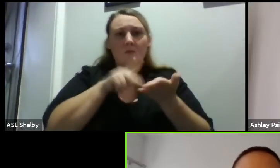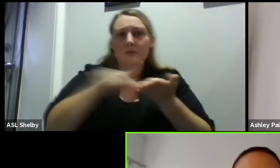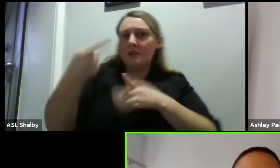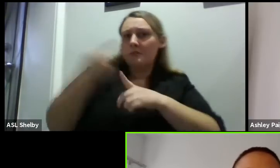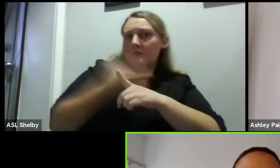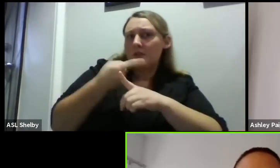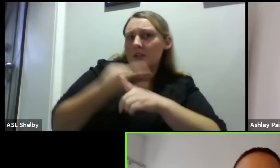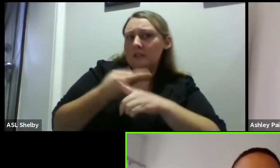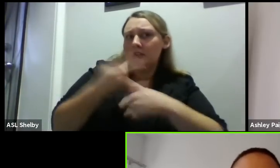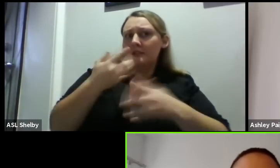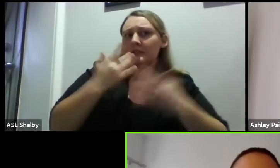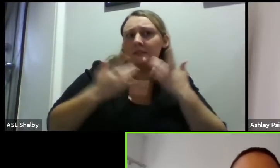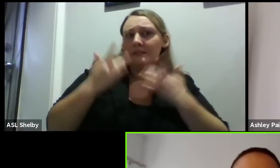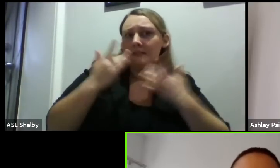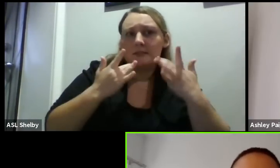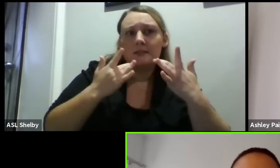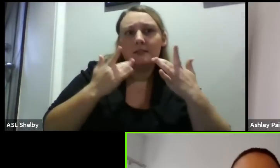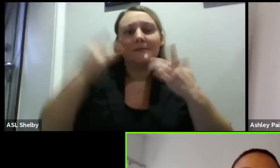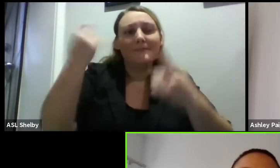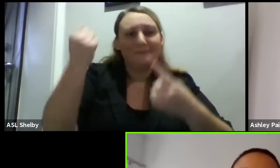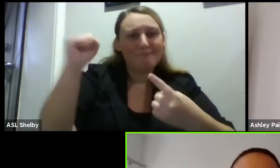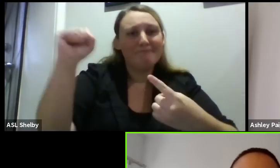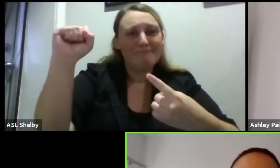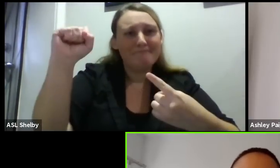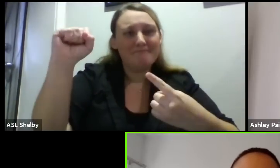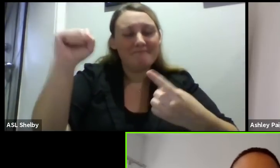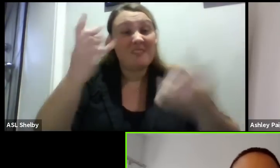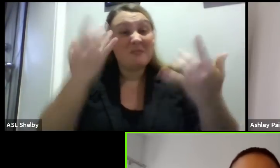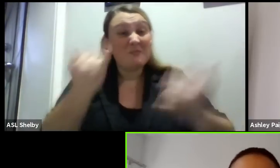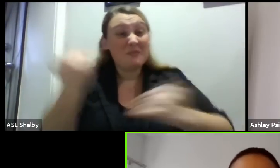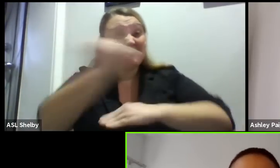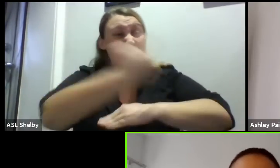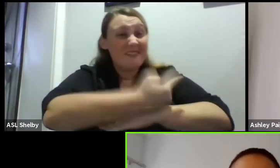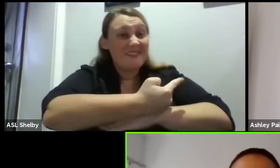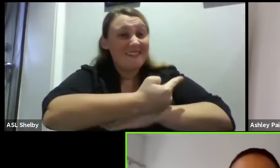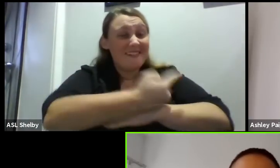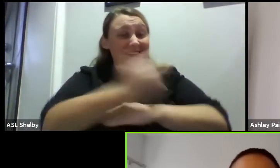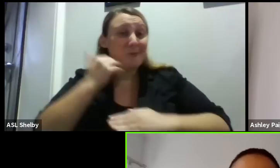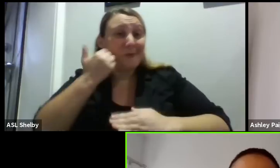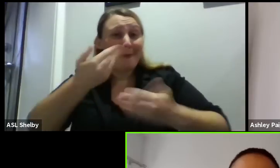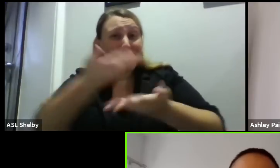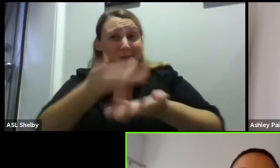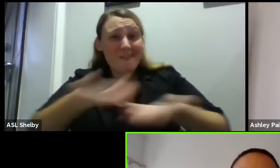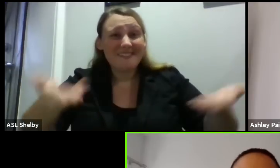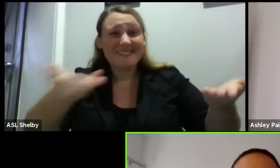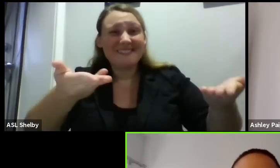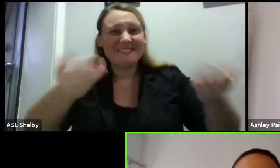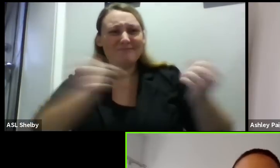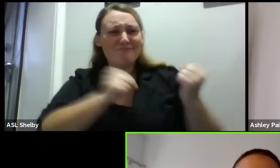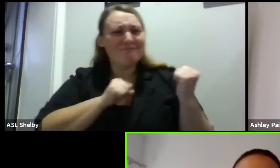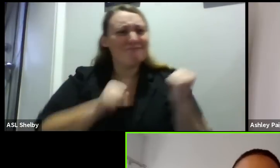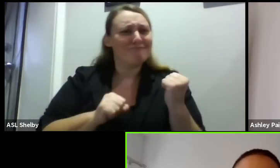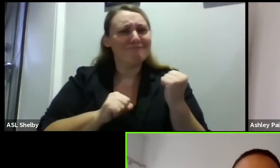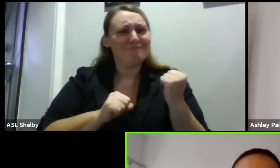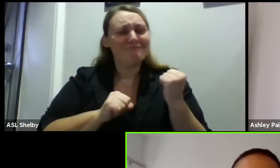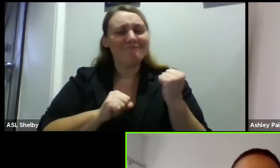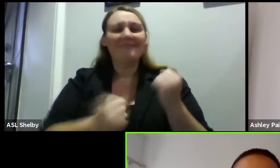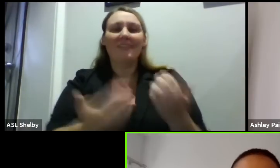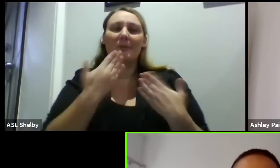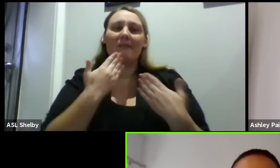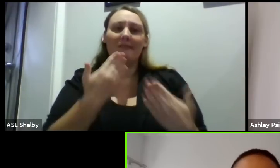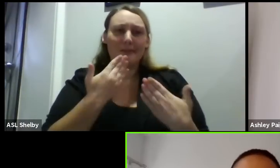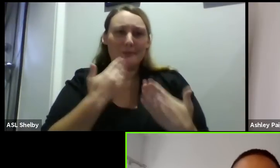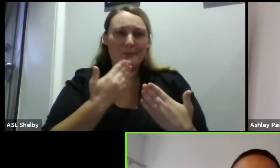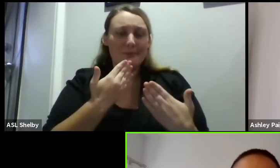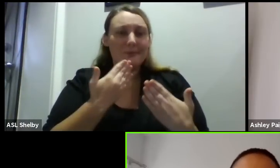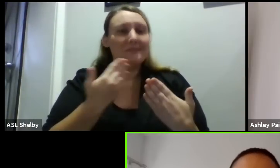But today, my fellow warrior whores, we acknowledge your courage by asking you to join from the